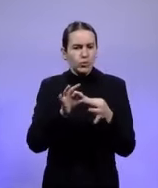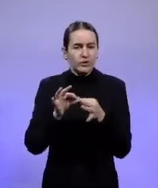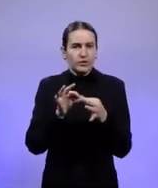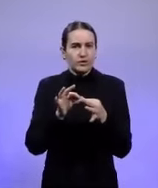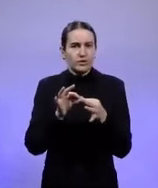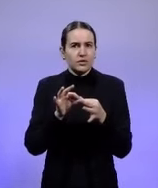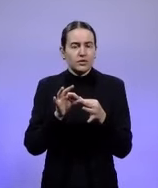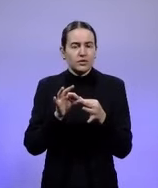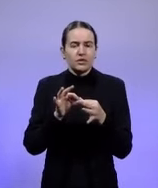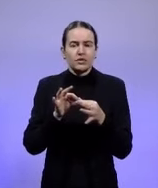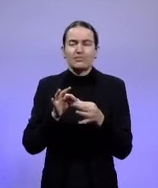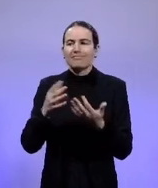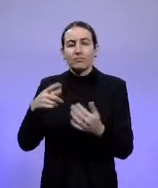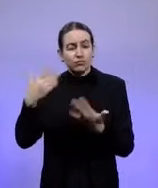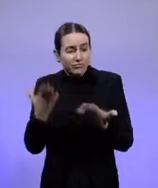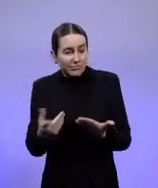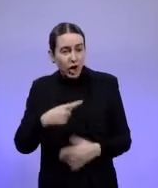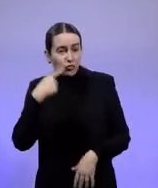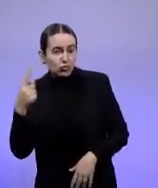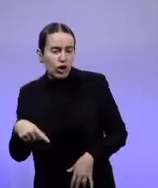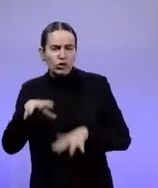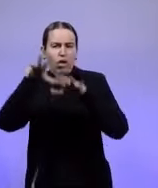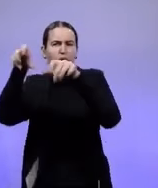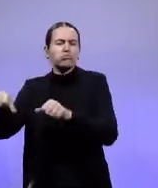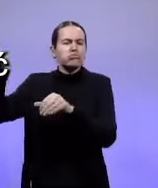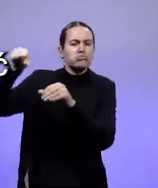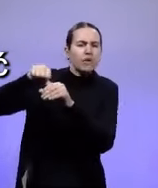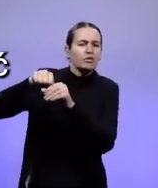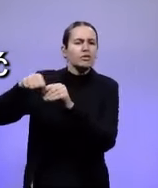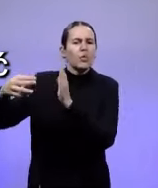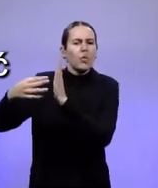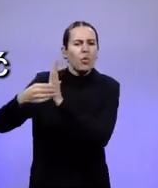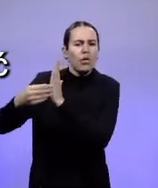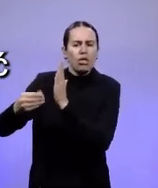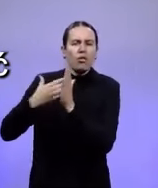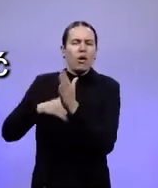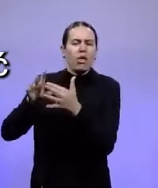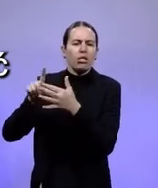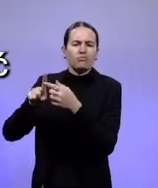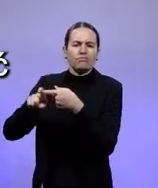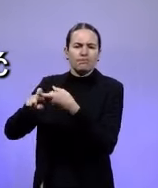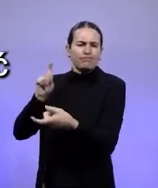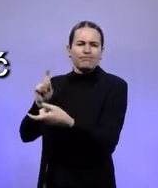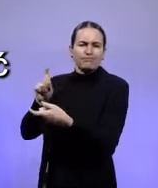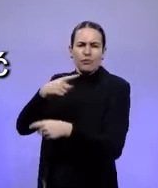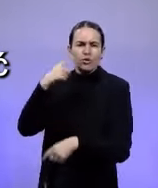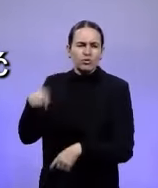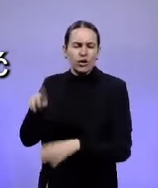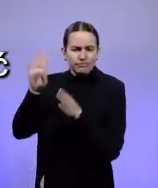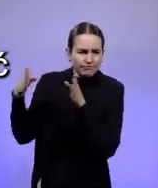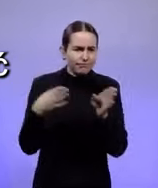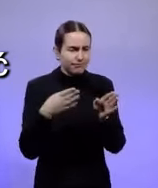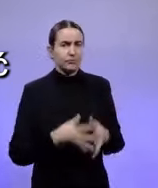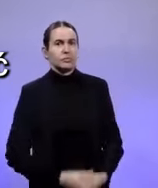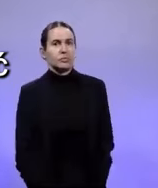Russian domination when it comes to gas and oil. When the migration crisis started to grow, I was asking